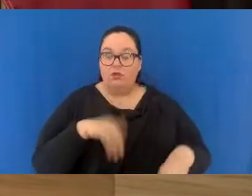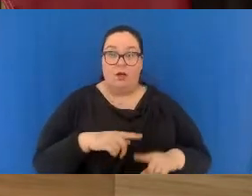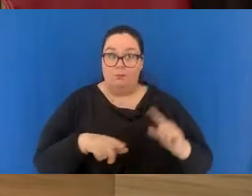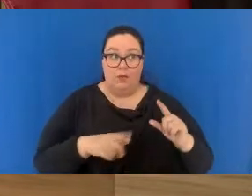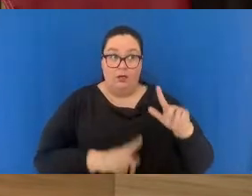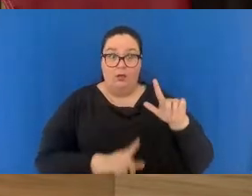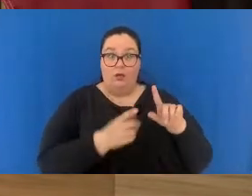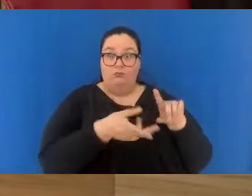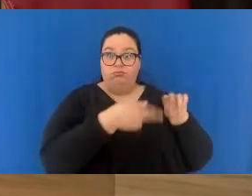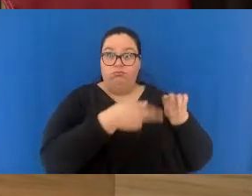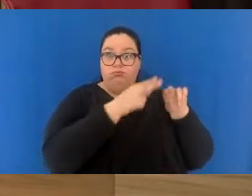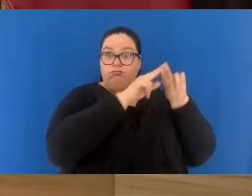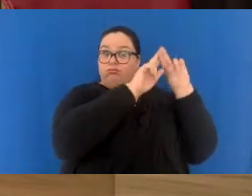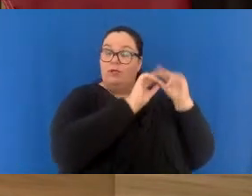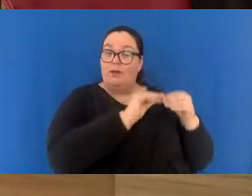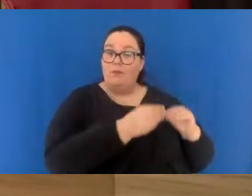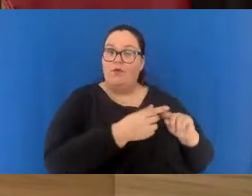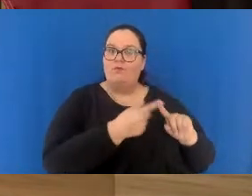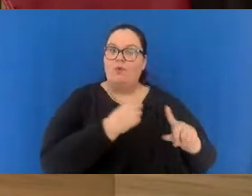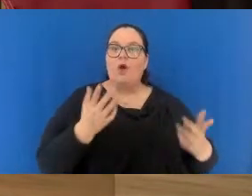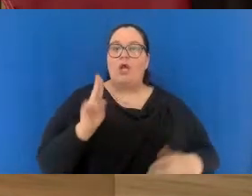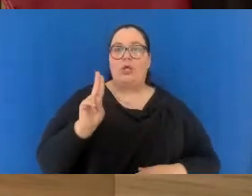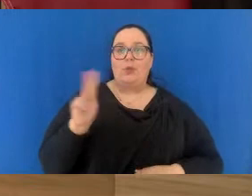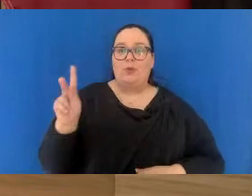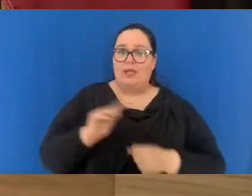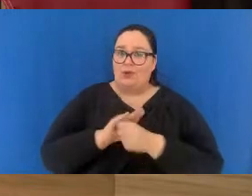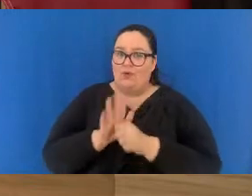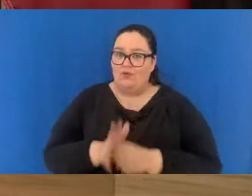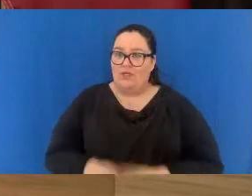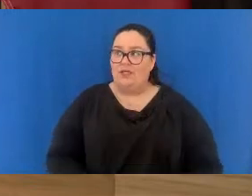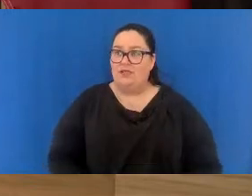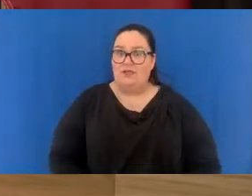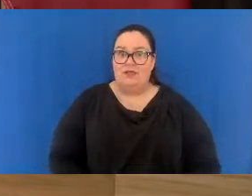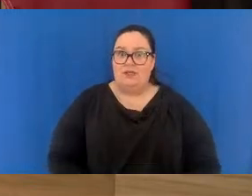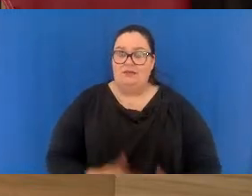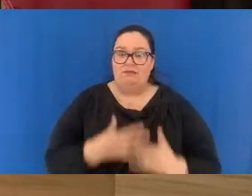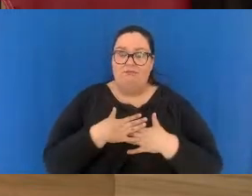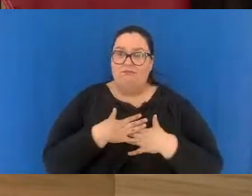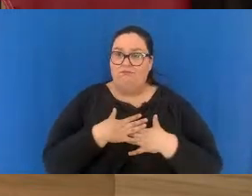there have been as a result of the UK variant, and it is quite devastating.